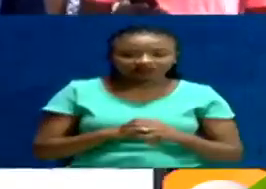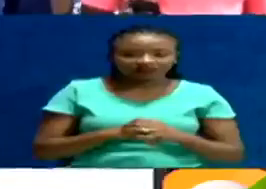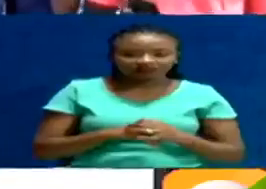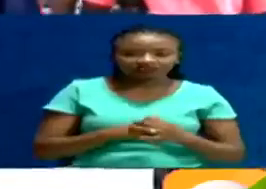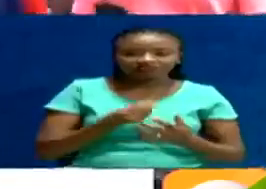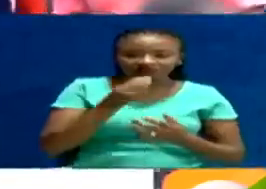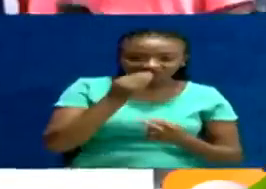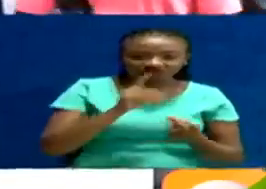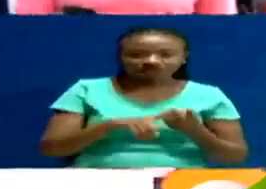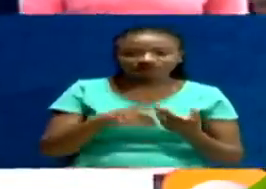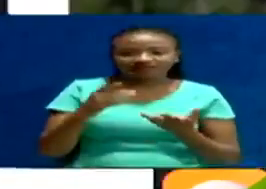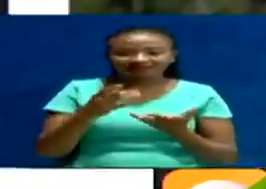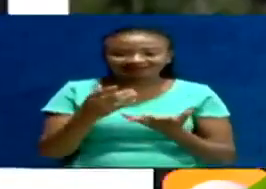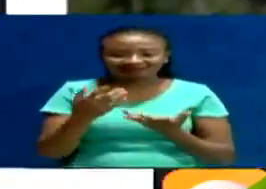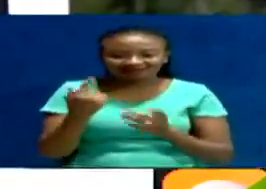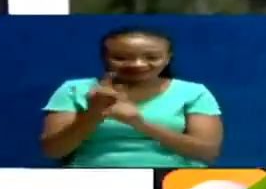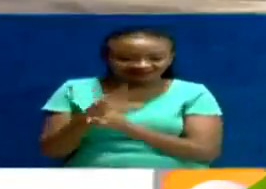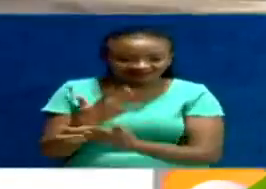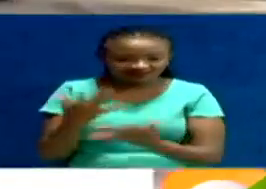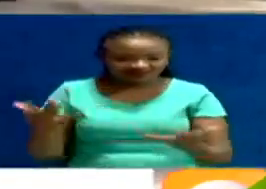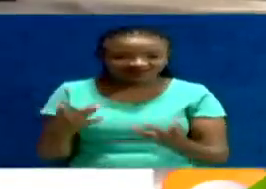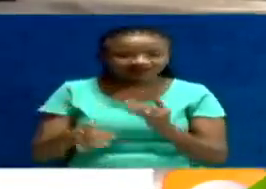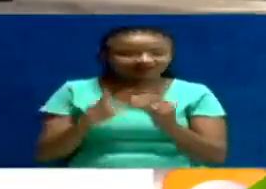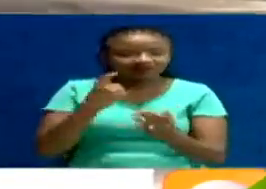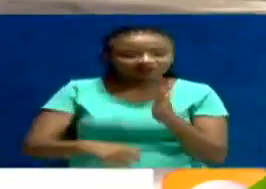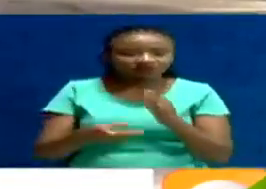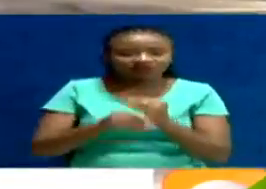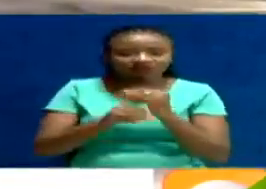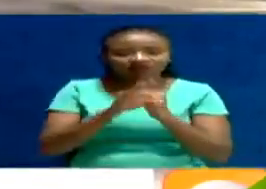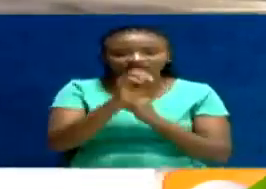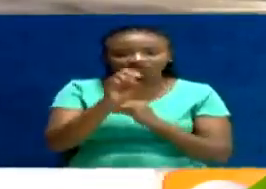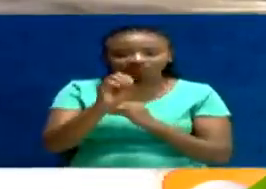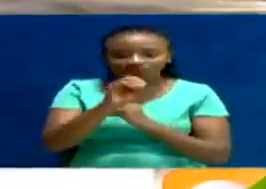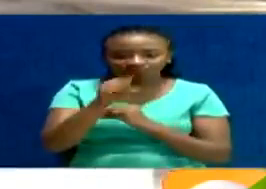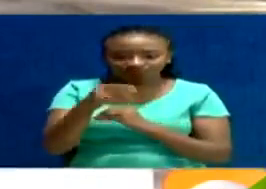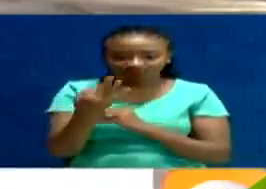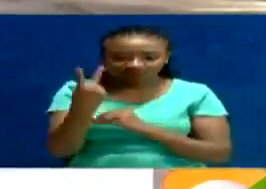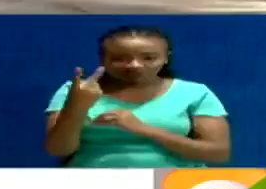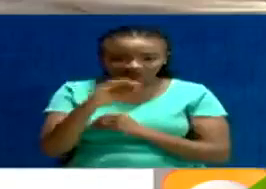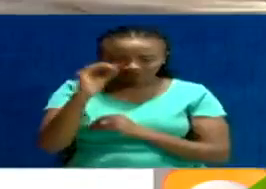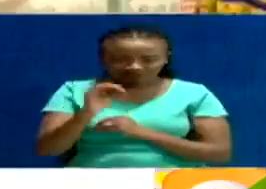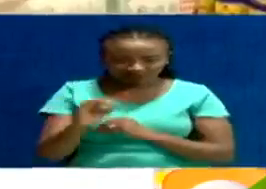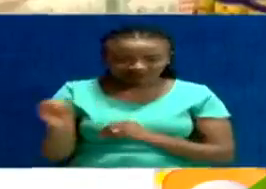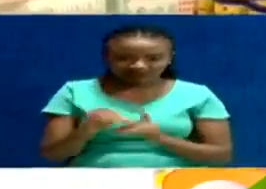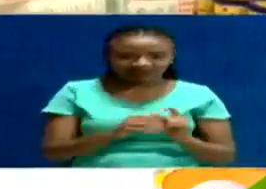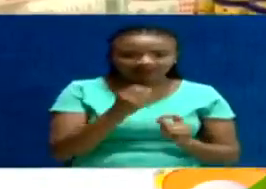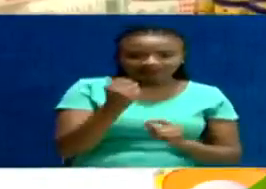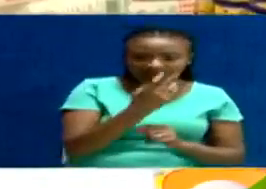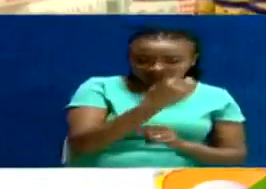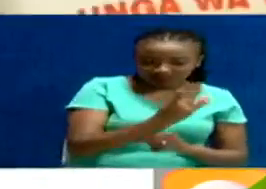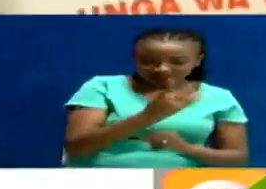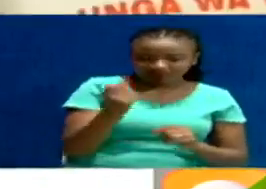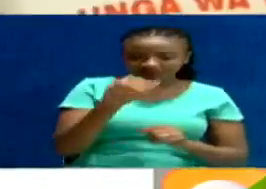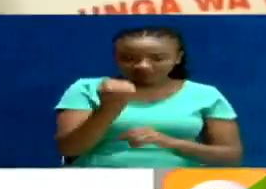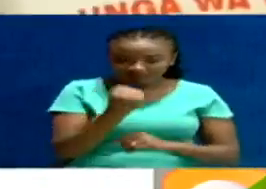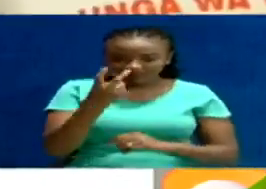month-on-month food and non-alcoholic drinks index increased by 0.32% between April 2021 and May 2021, with